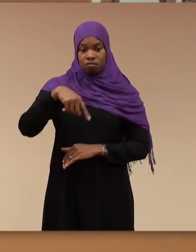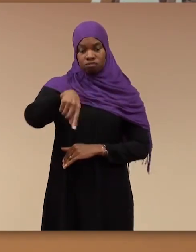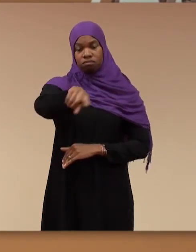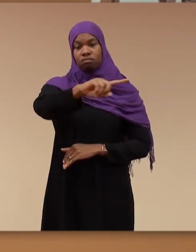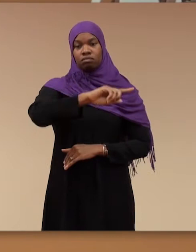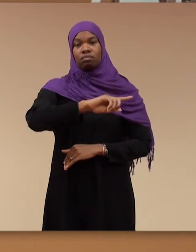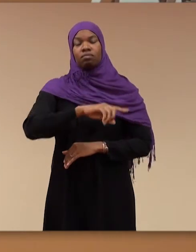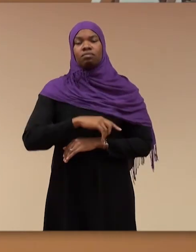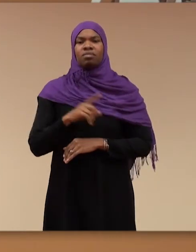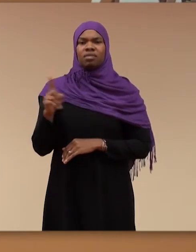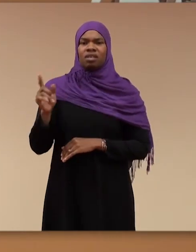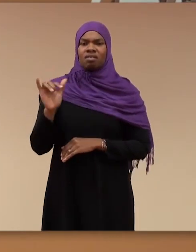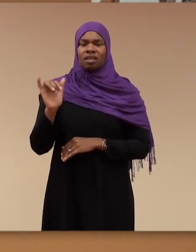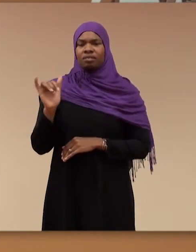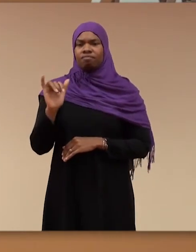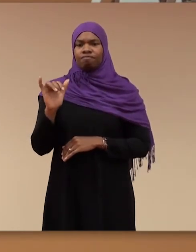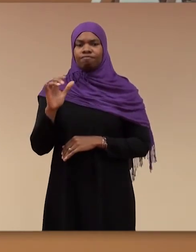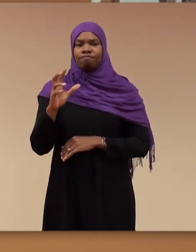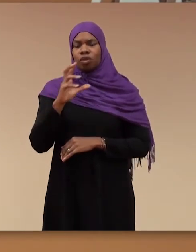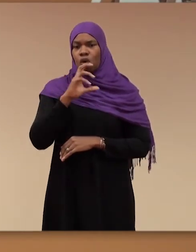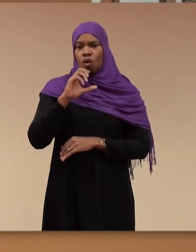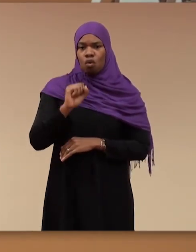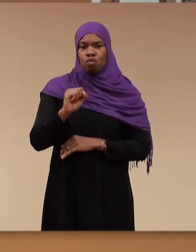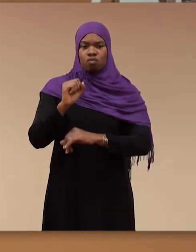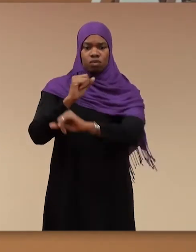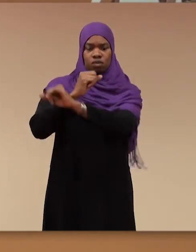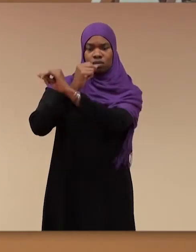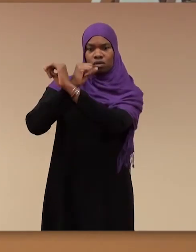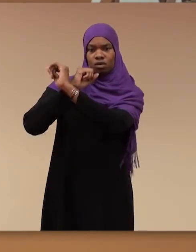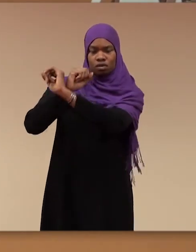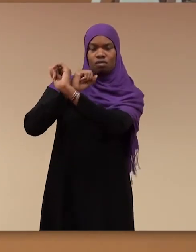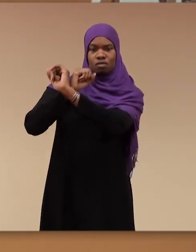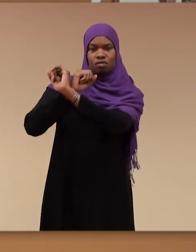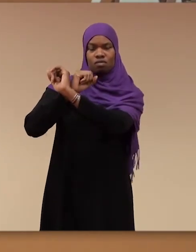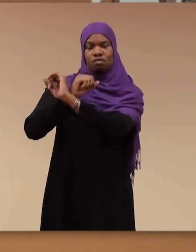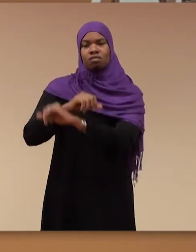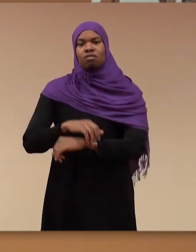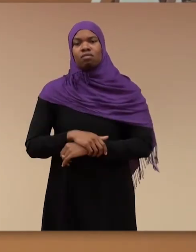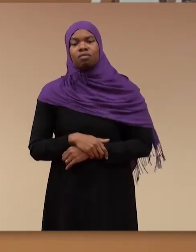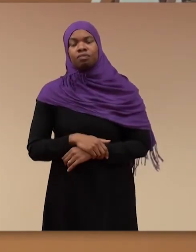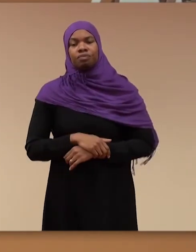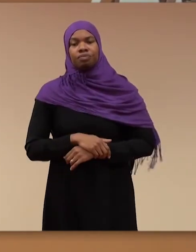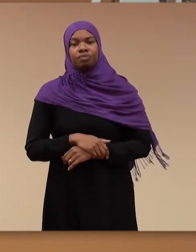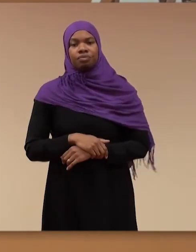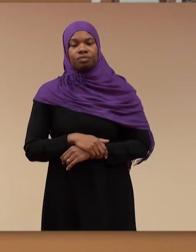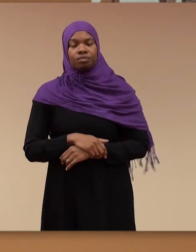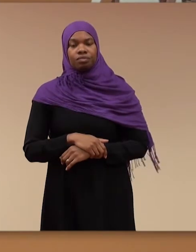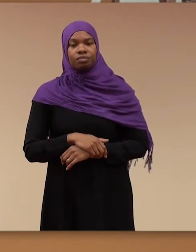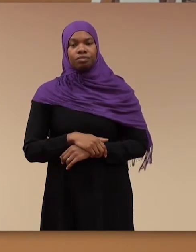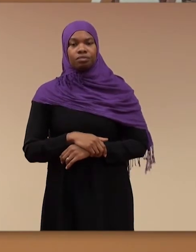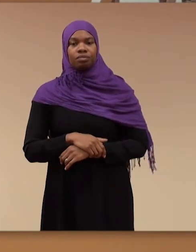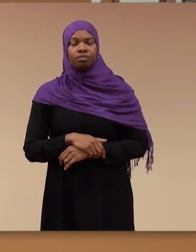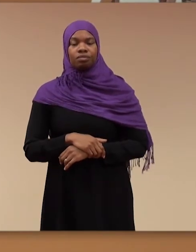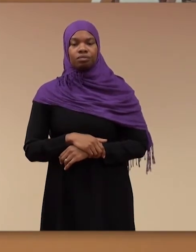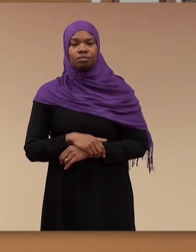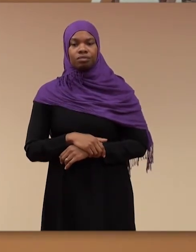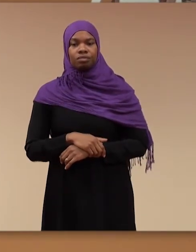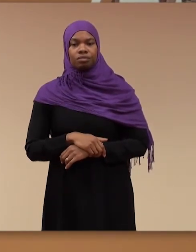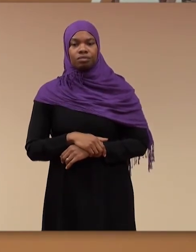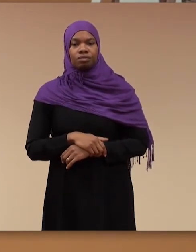were the old guards who are guarding the Jahiliyyah. And we know that those